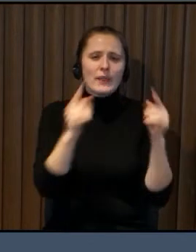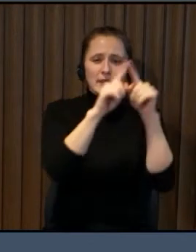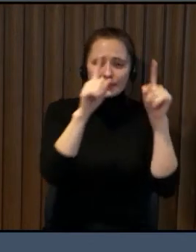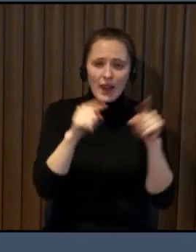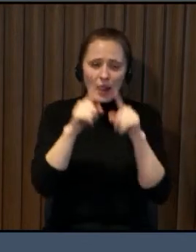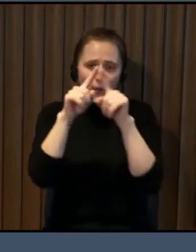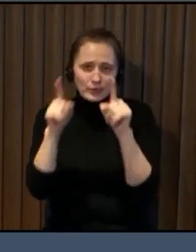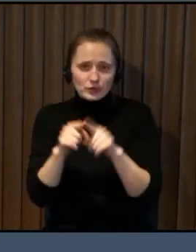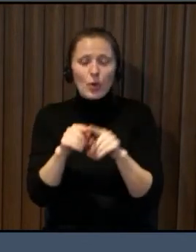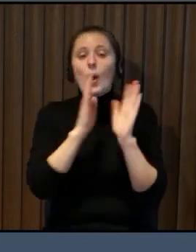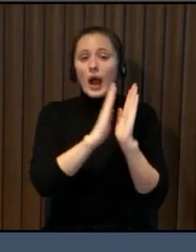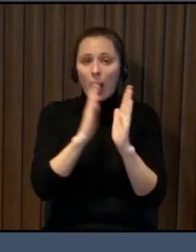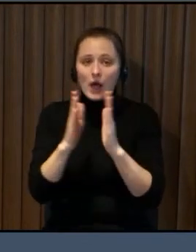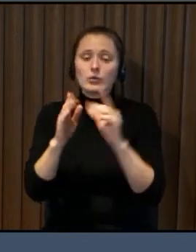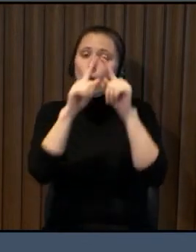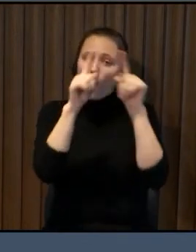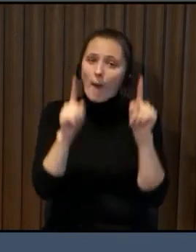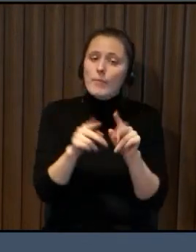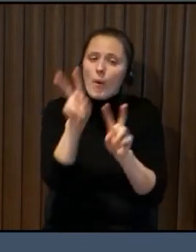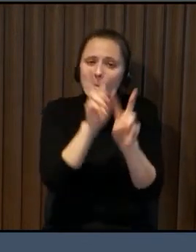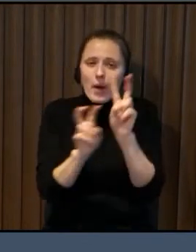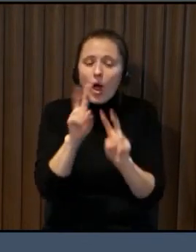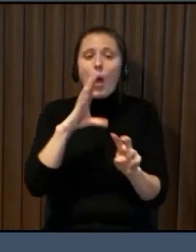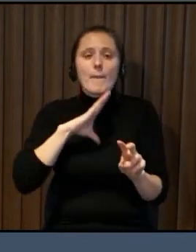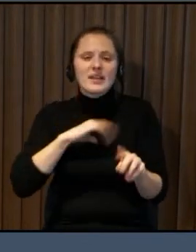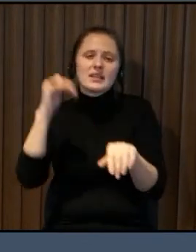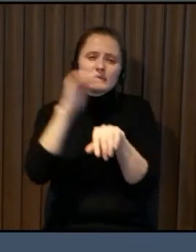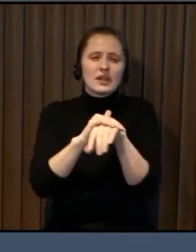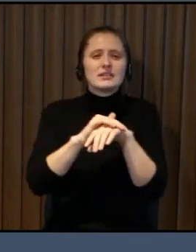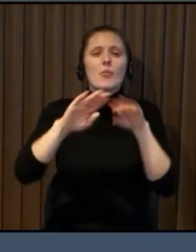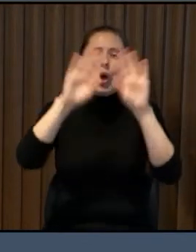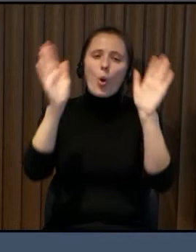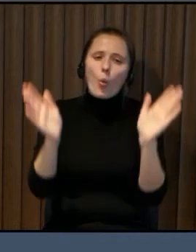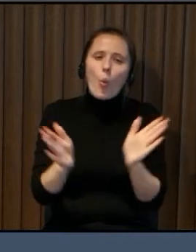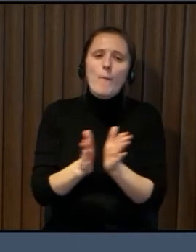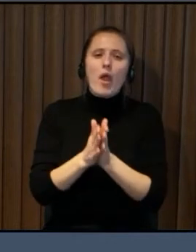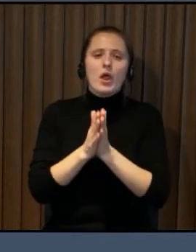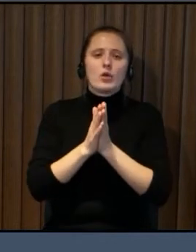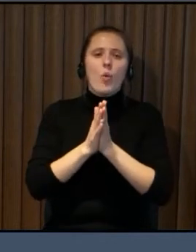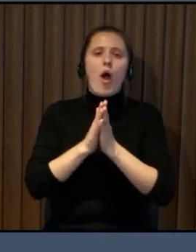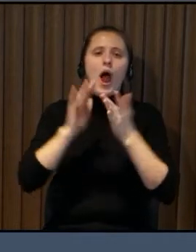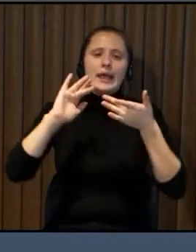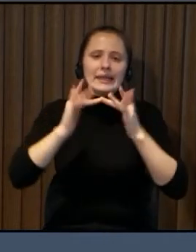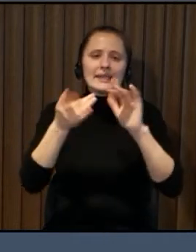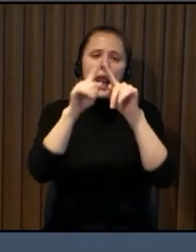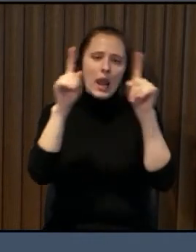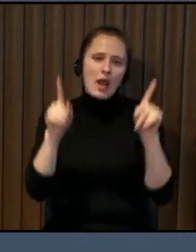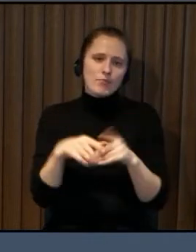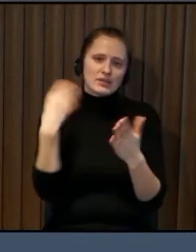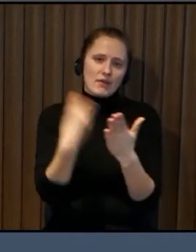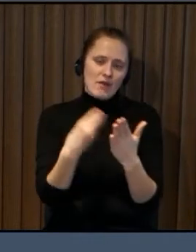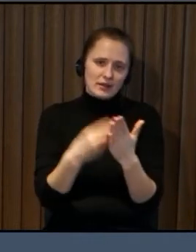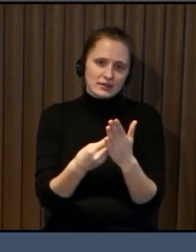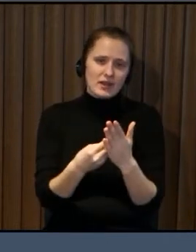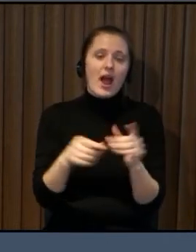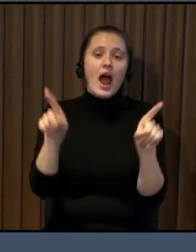very different pages, and then check each of this selection. And then we can talk about the general